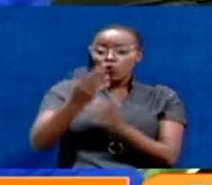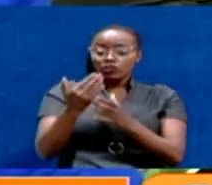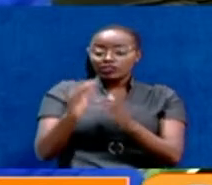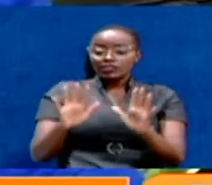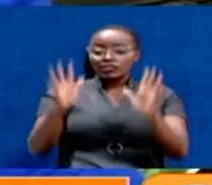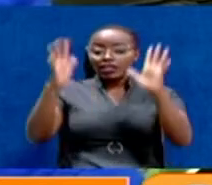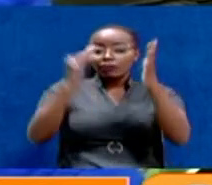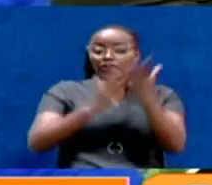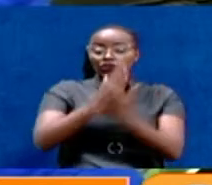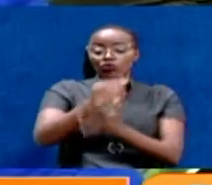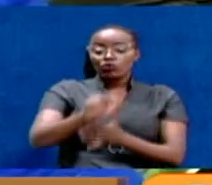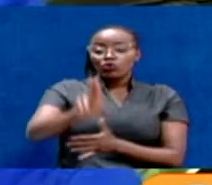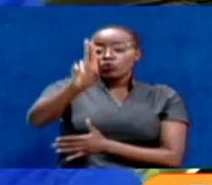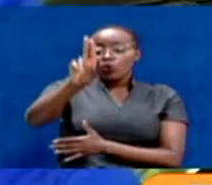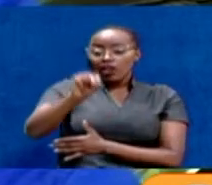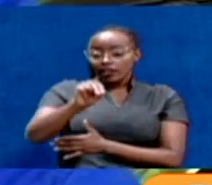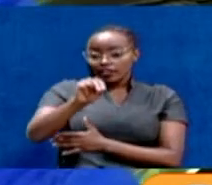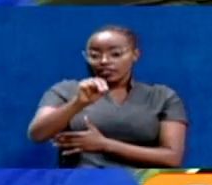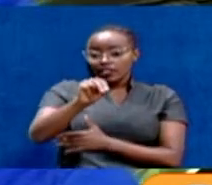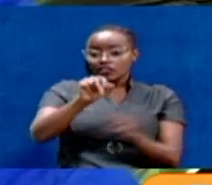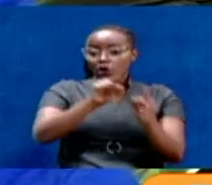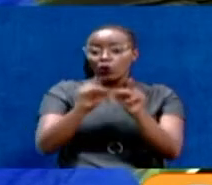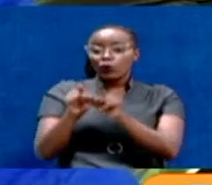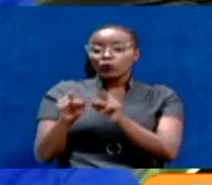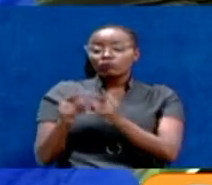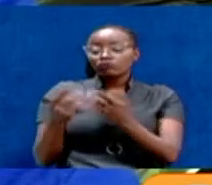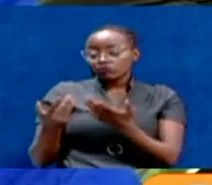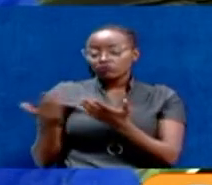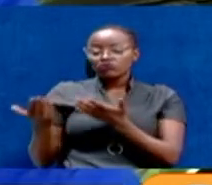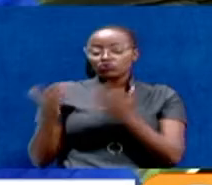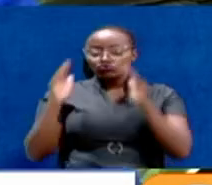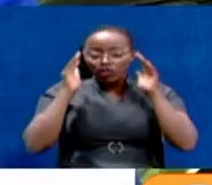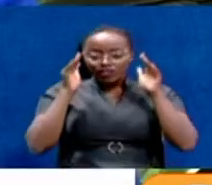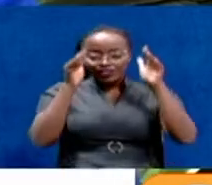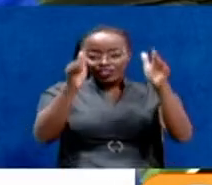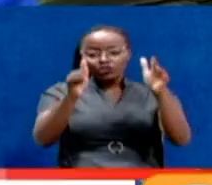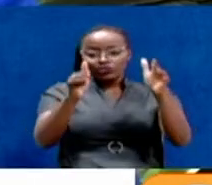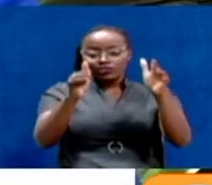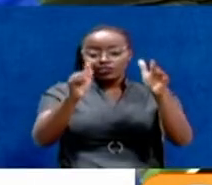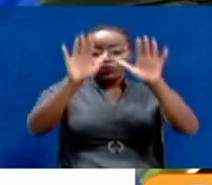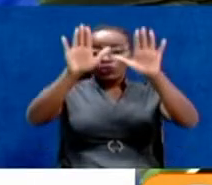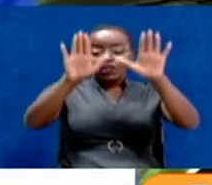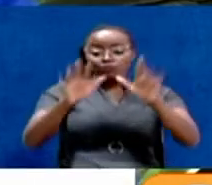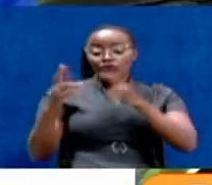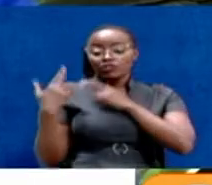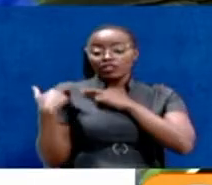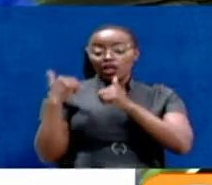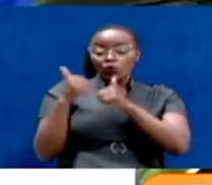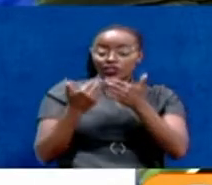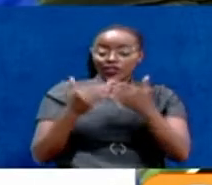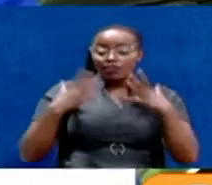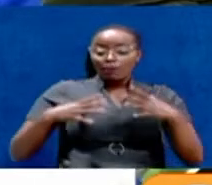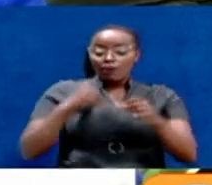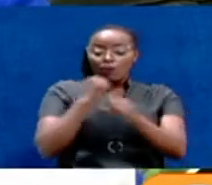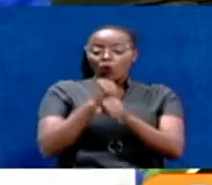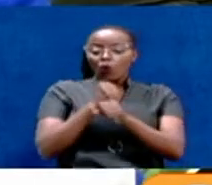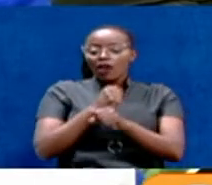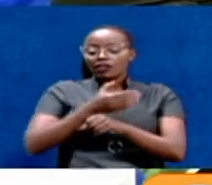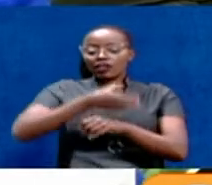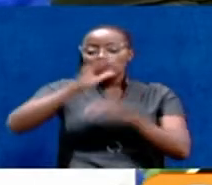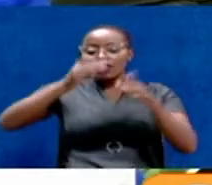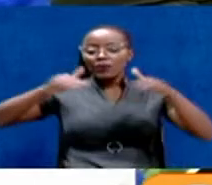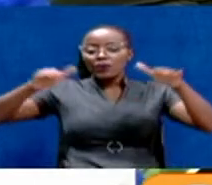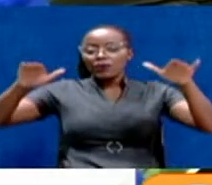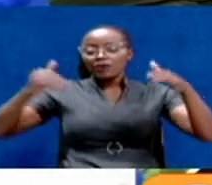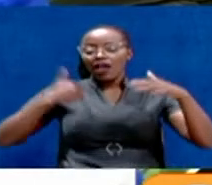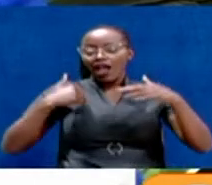the UN, and it is to bring attention to the important role that the seafarers play in